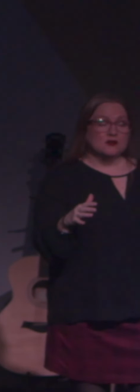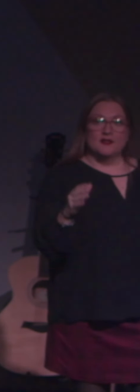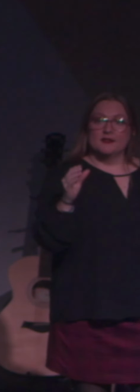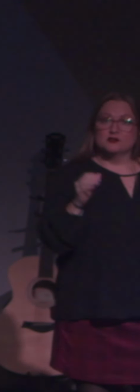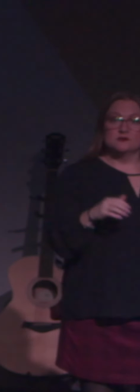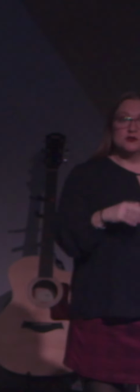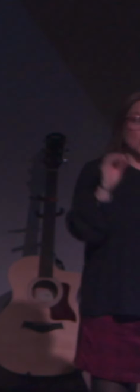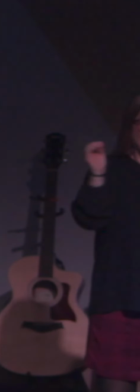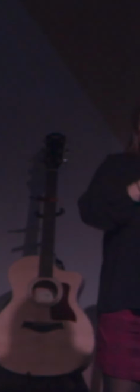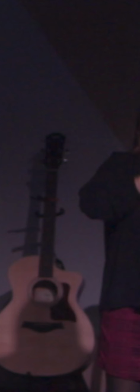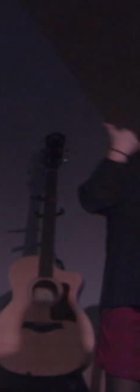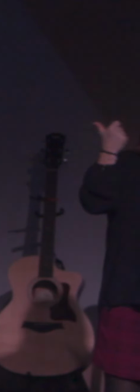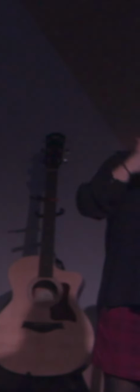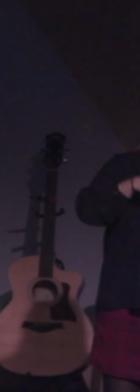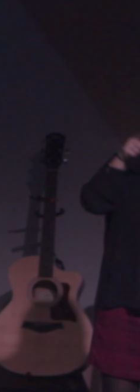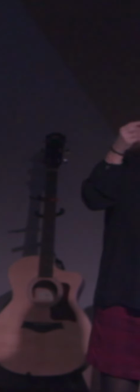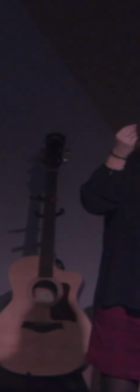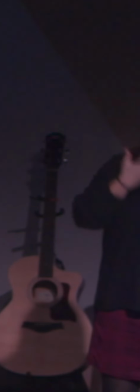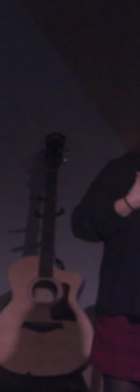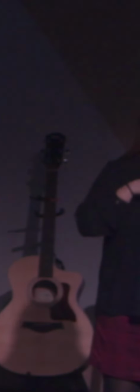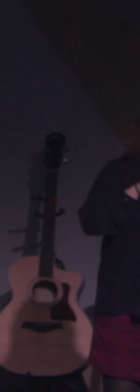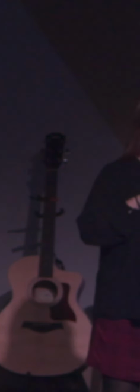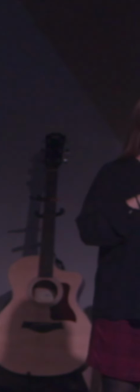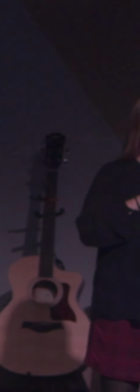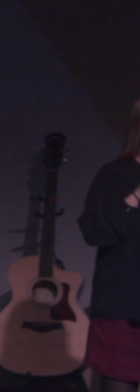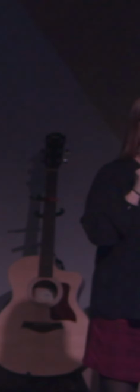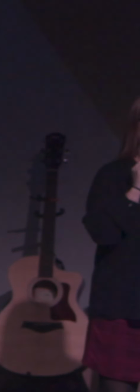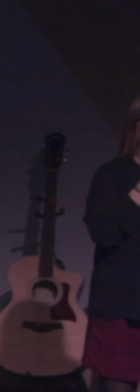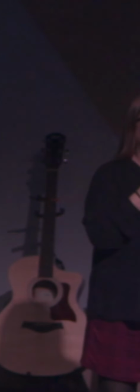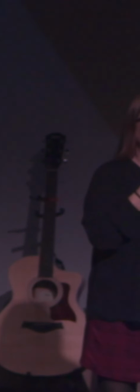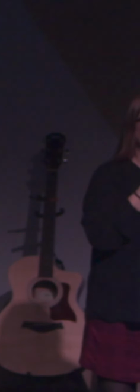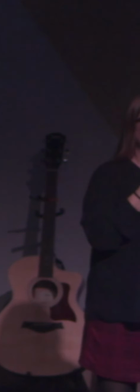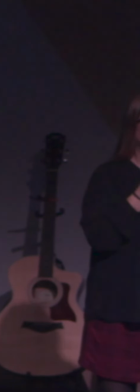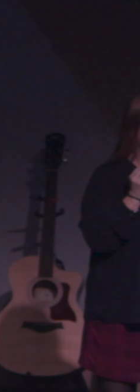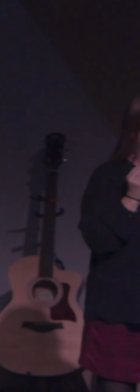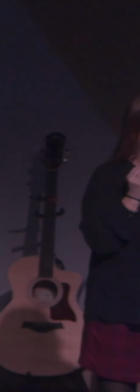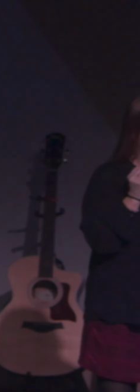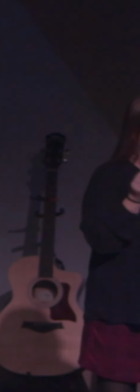a better time for you to speak to me. And I sat there for 30 minutes and nothing.